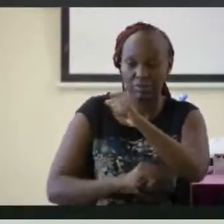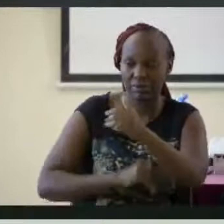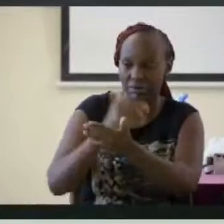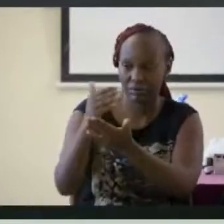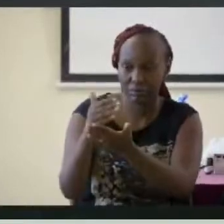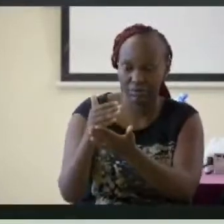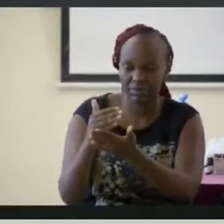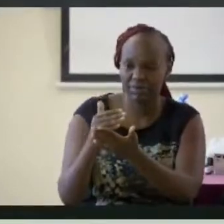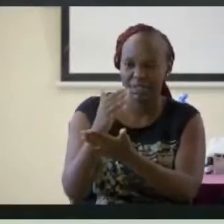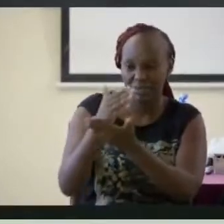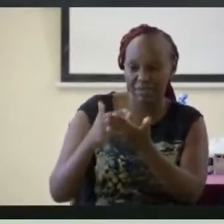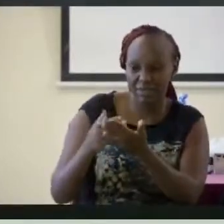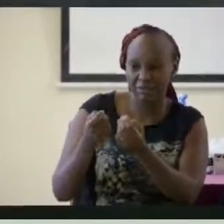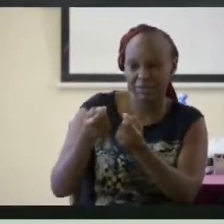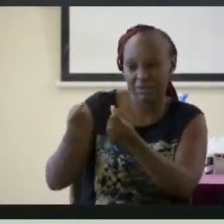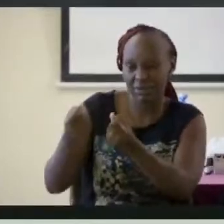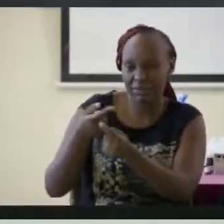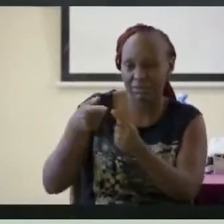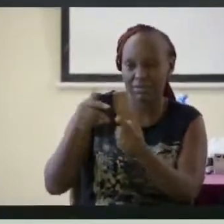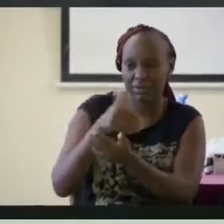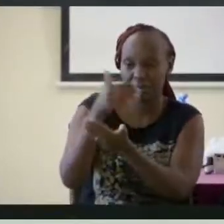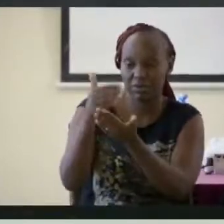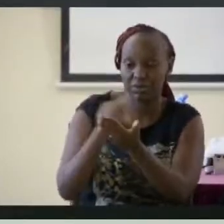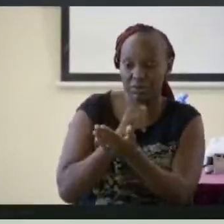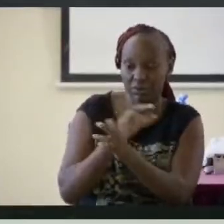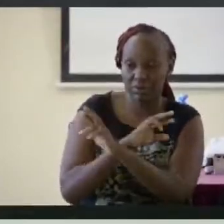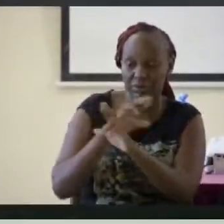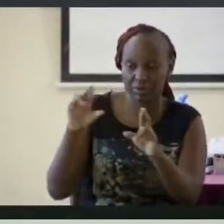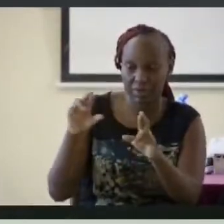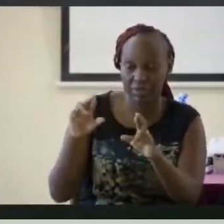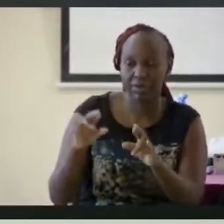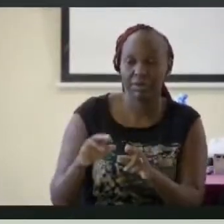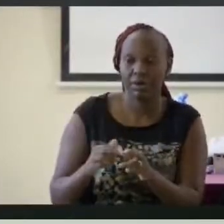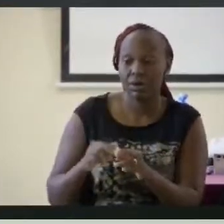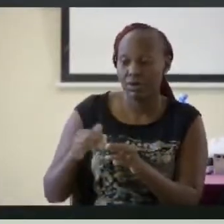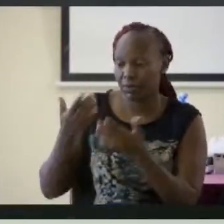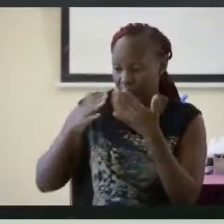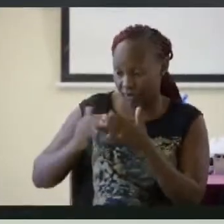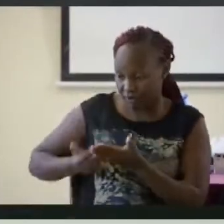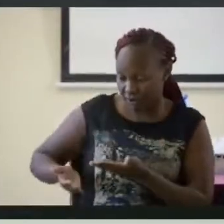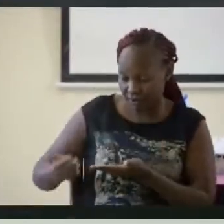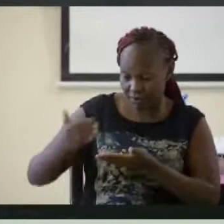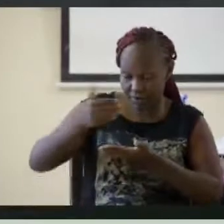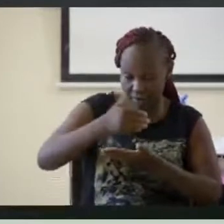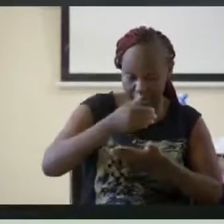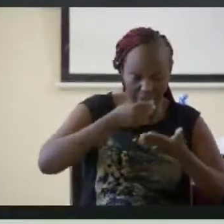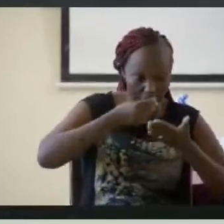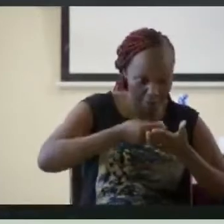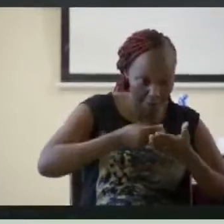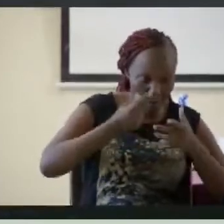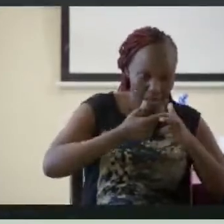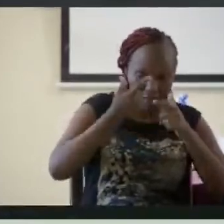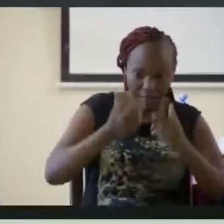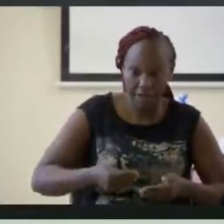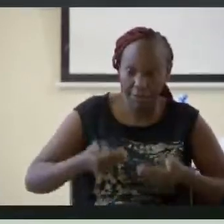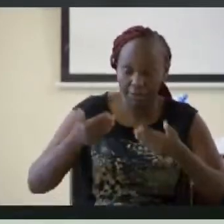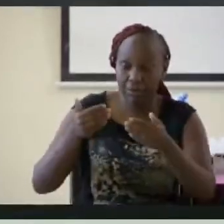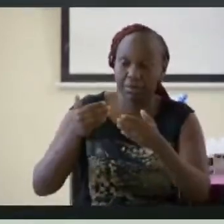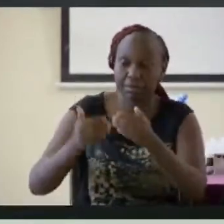that. We continue, we do once in a while after fundraising from amongst